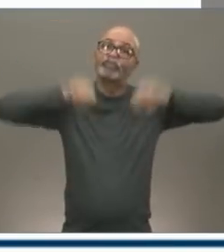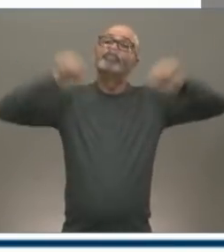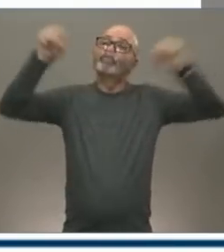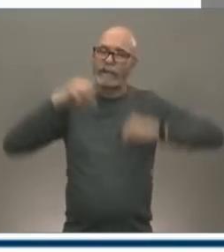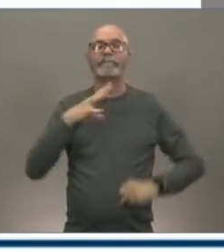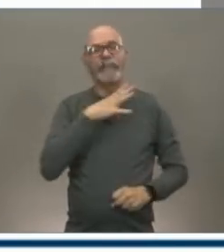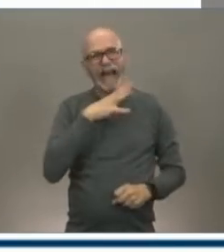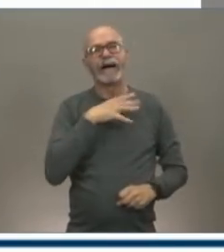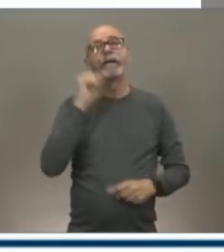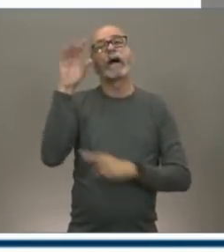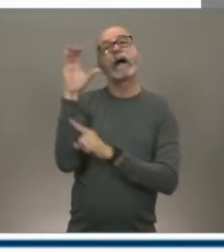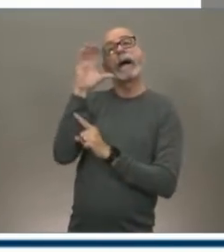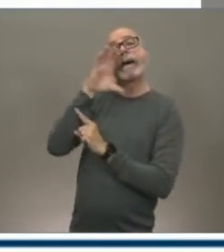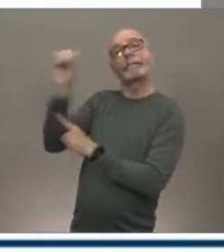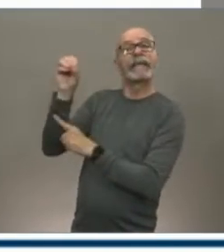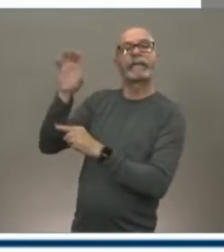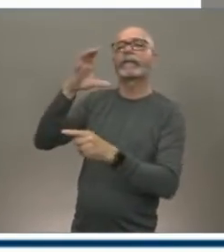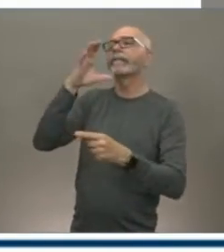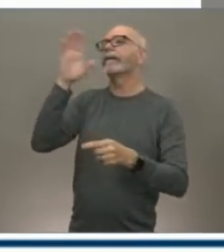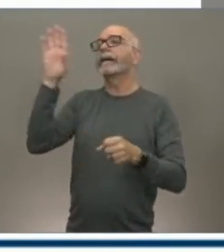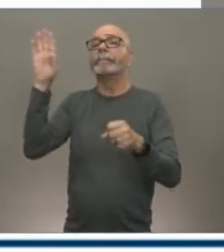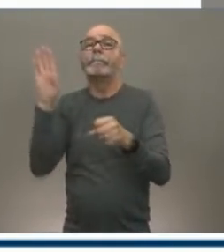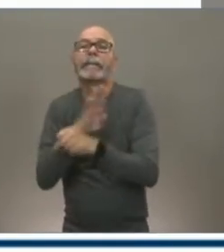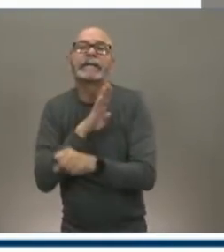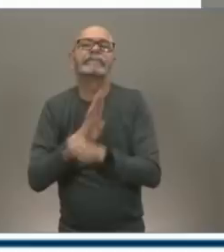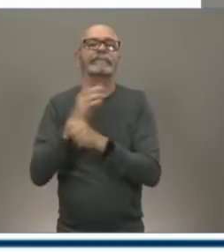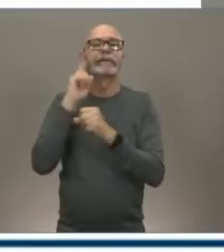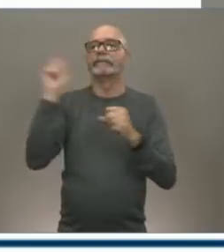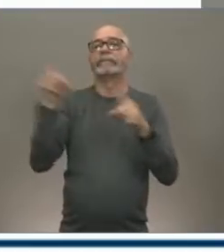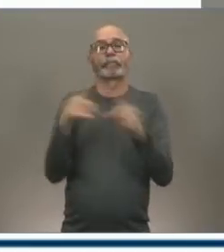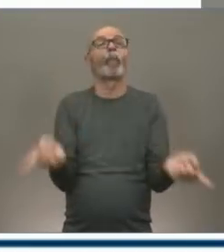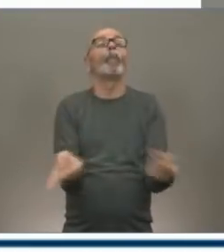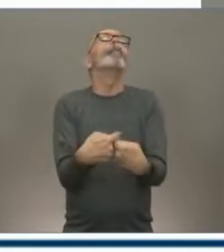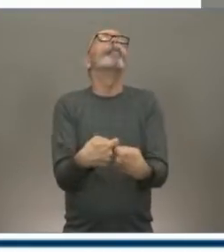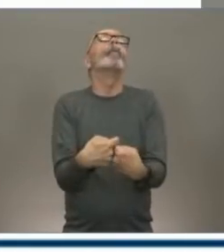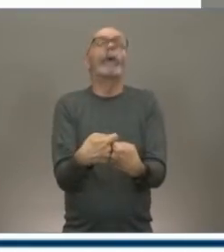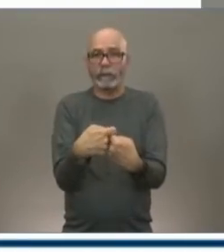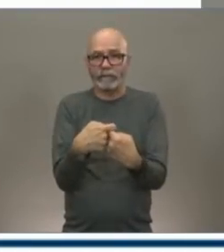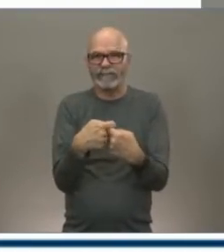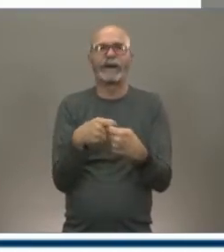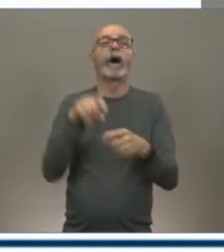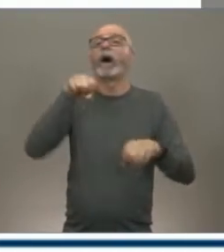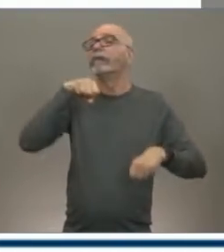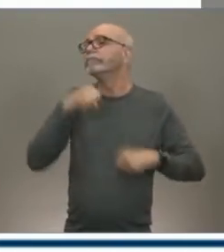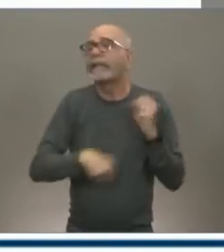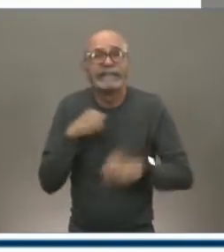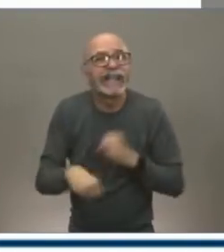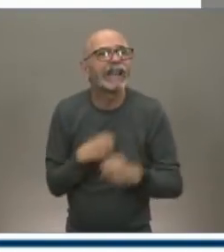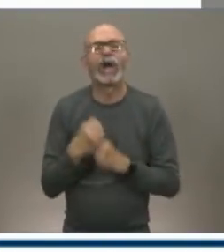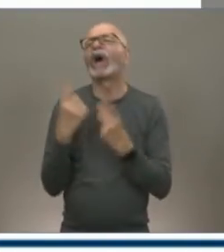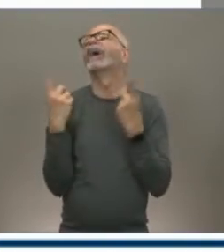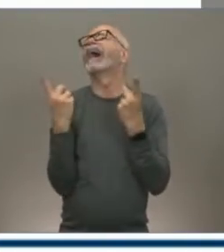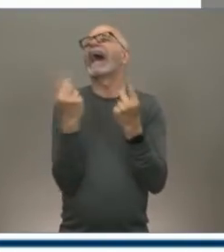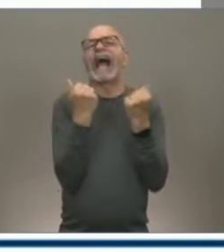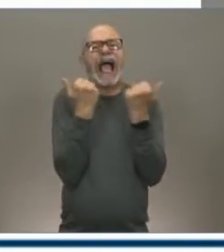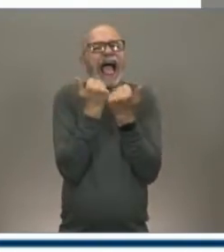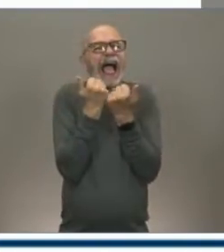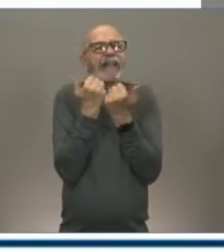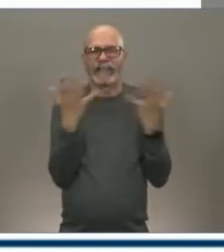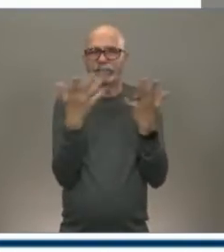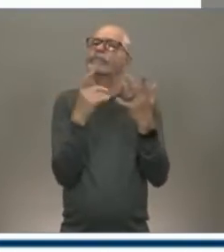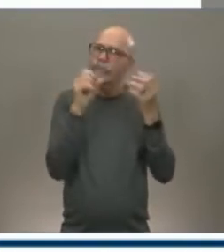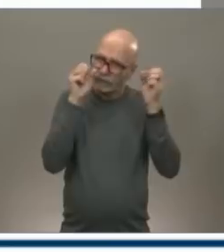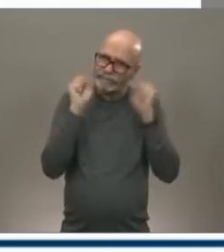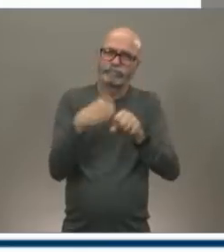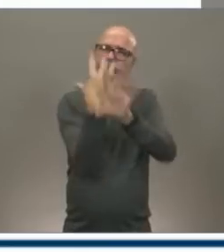it's a spin cycling class or a yoga or some other kind of exercise, that there can then have people participating